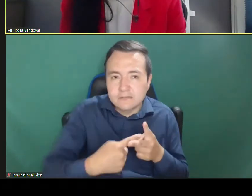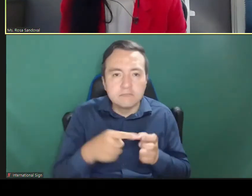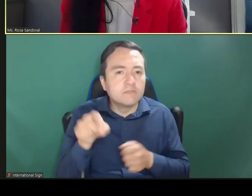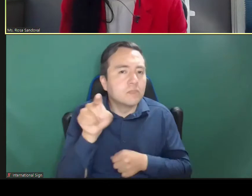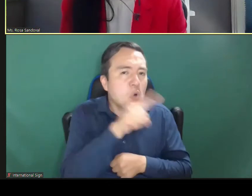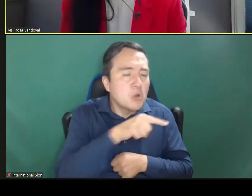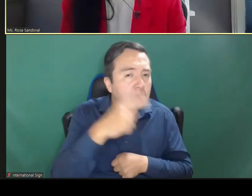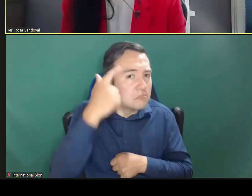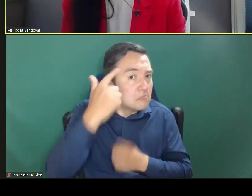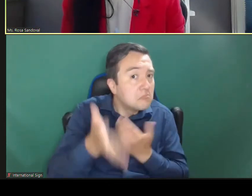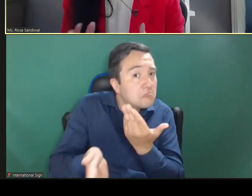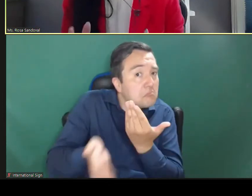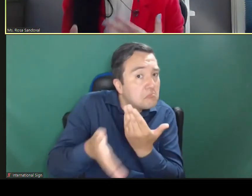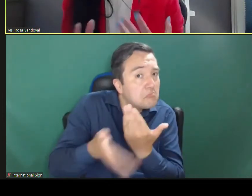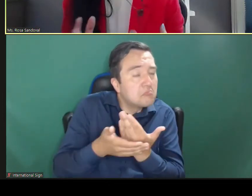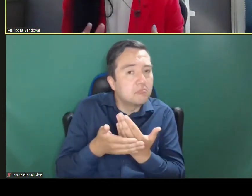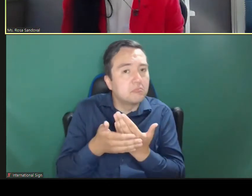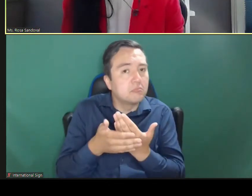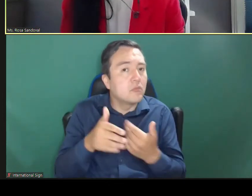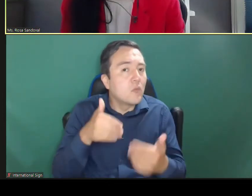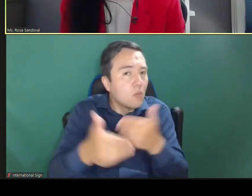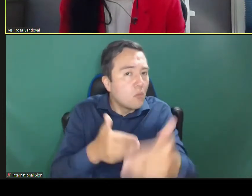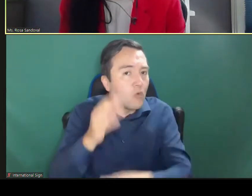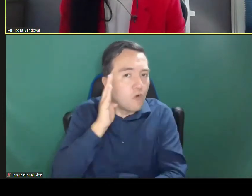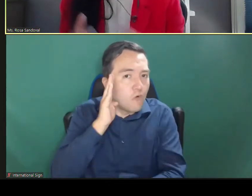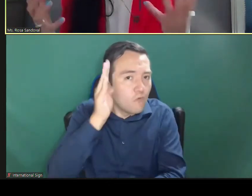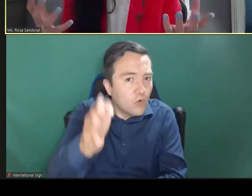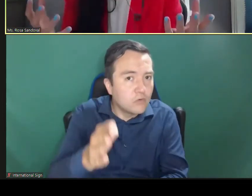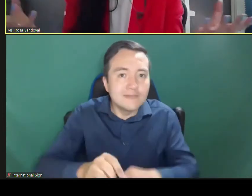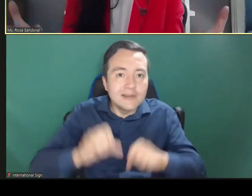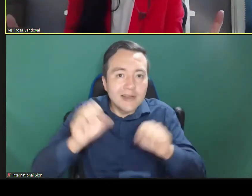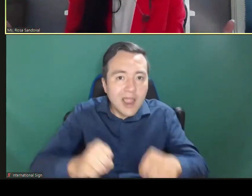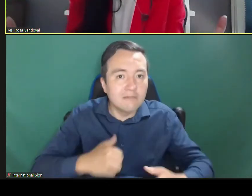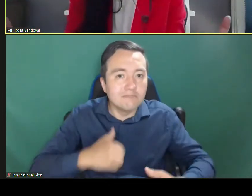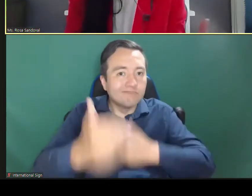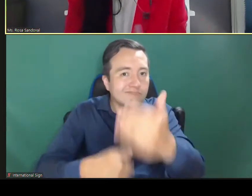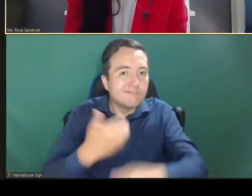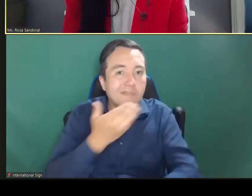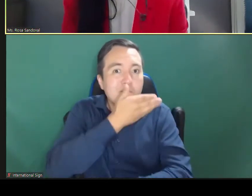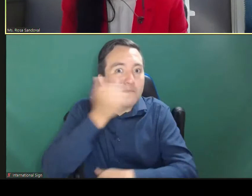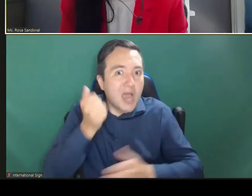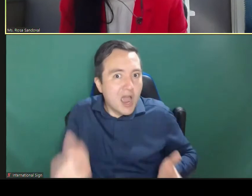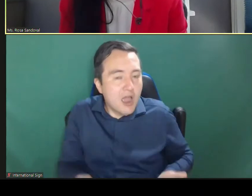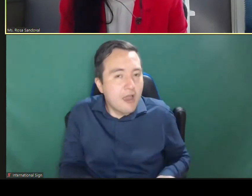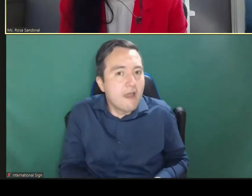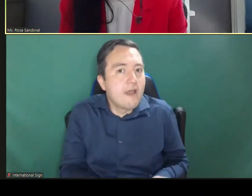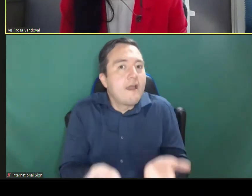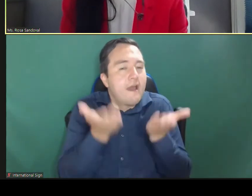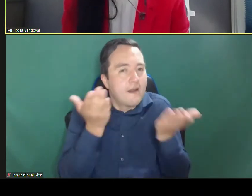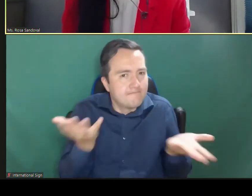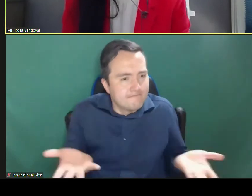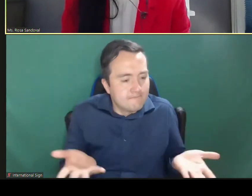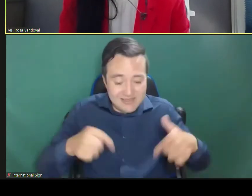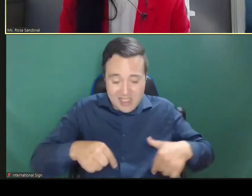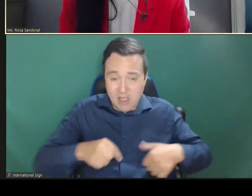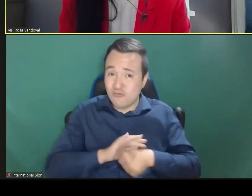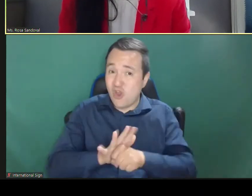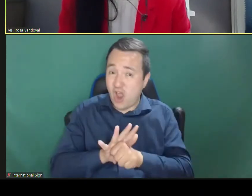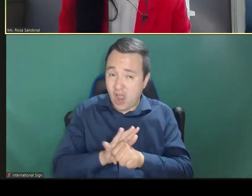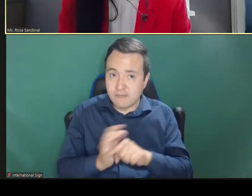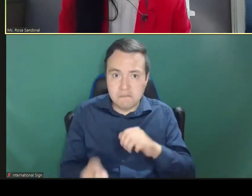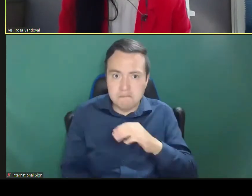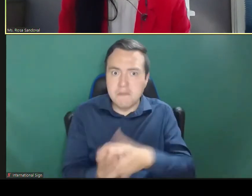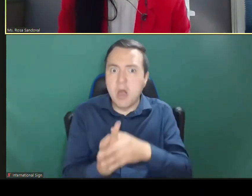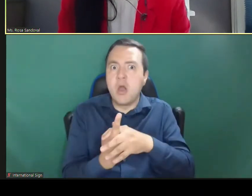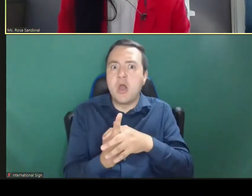something in terms of their recommendations for the future and how we can make the best out of